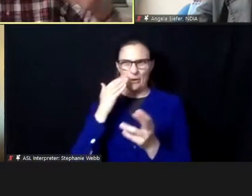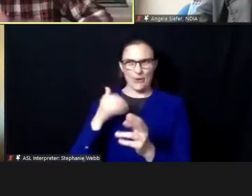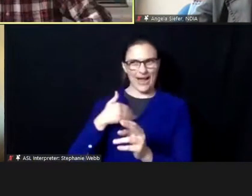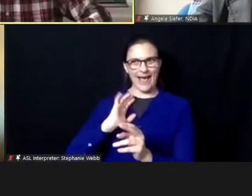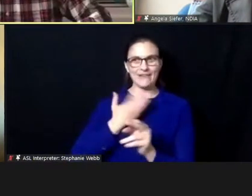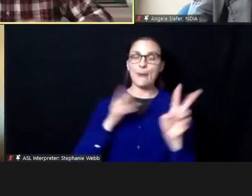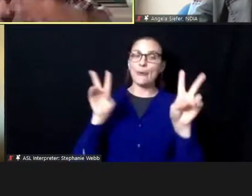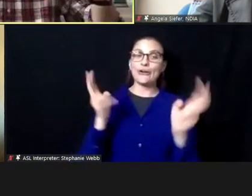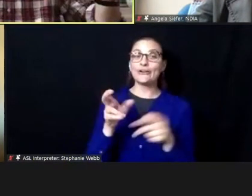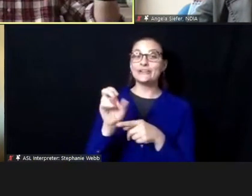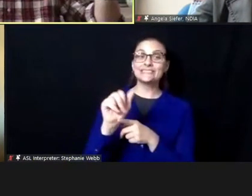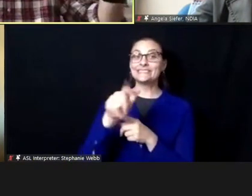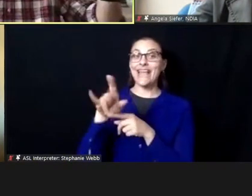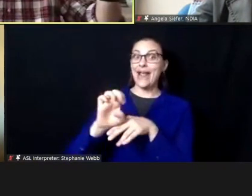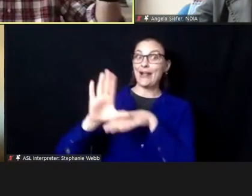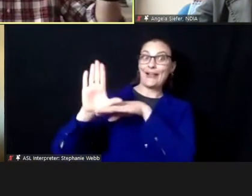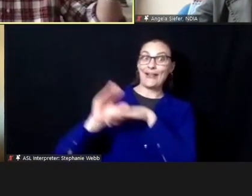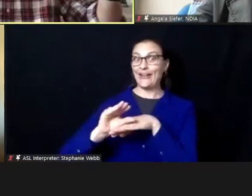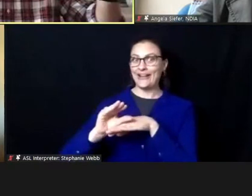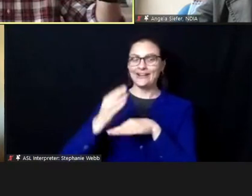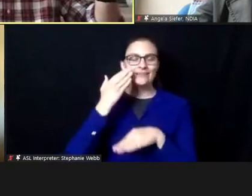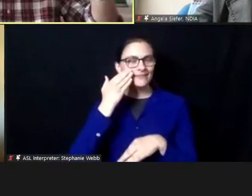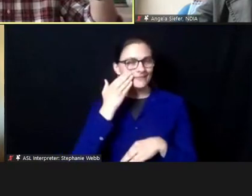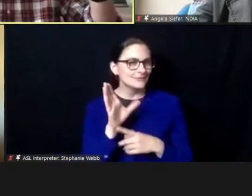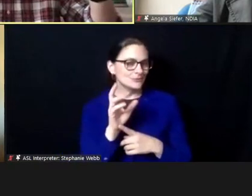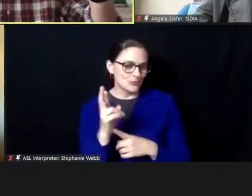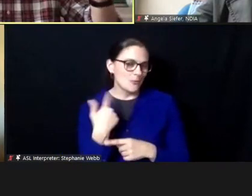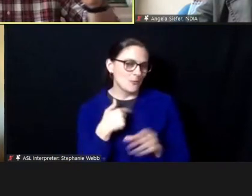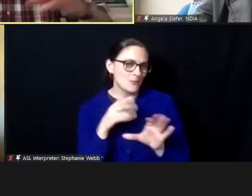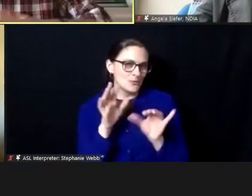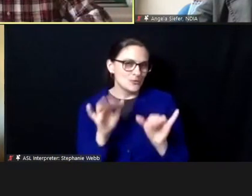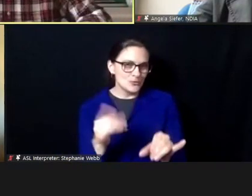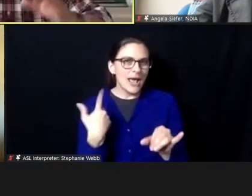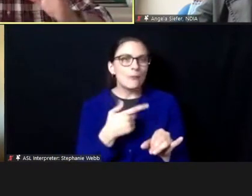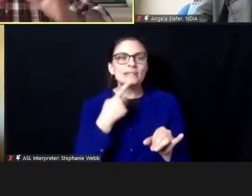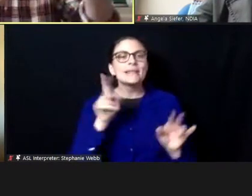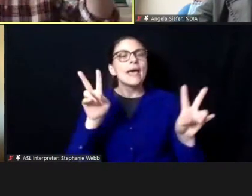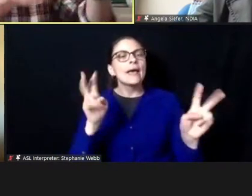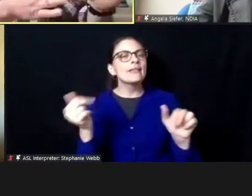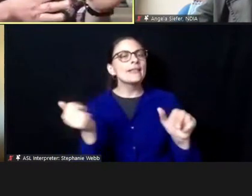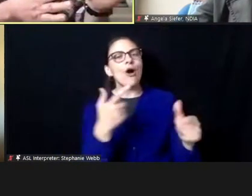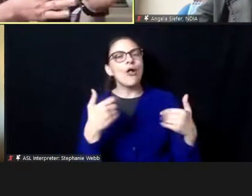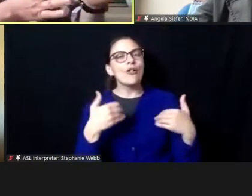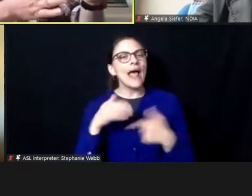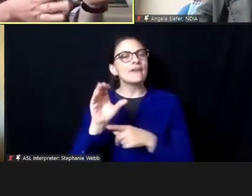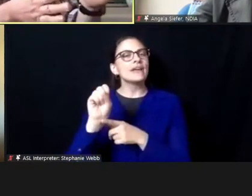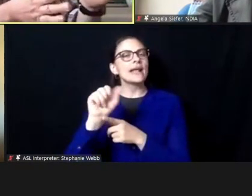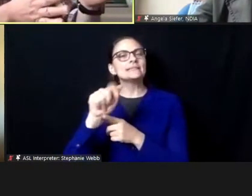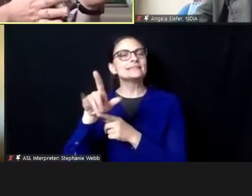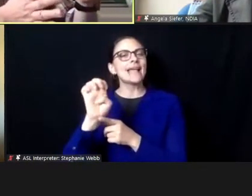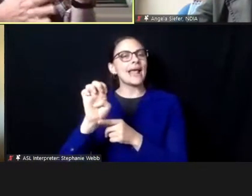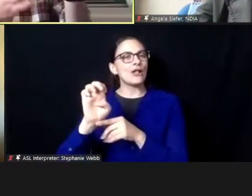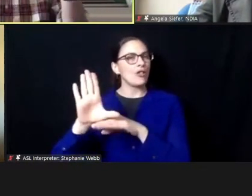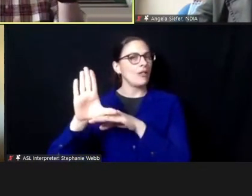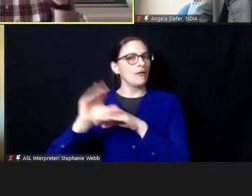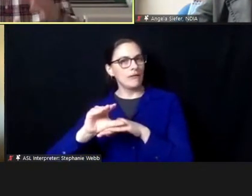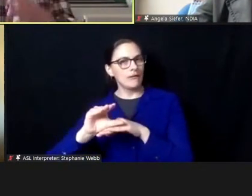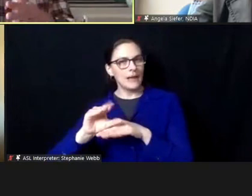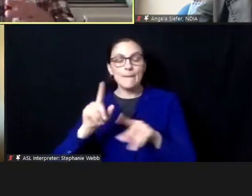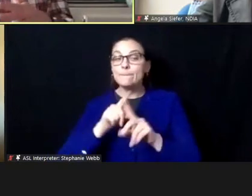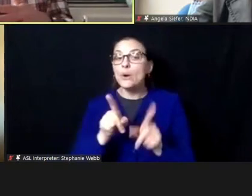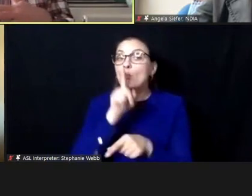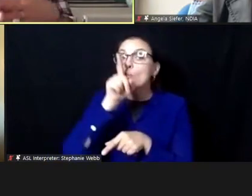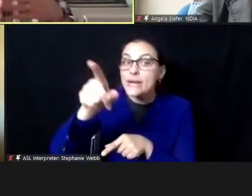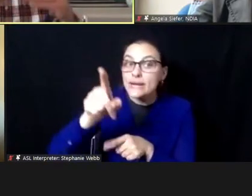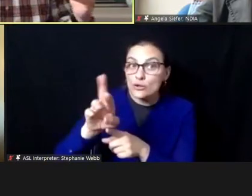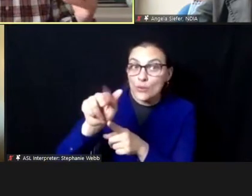sale. And the real rate, or what the industry calls the month-to-month rate, that's what needs to be on the label. We also think the